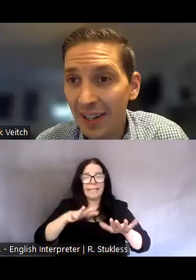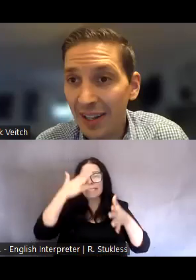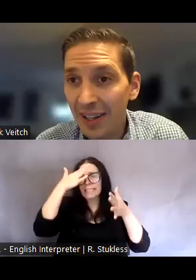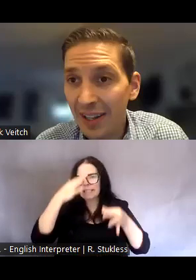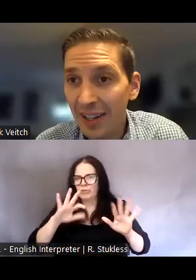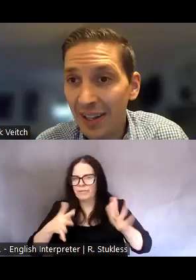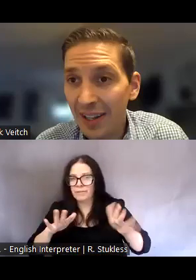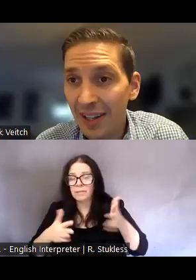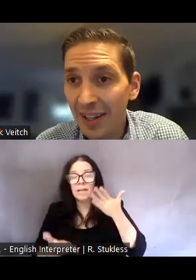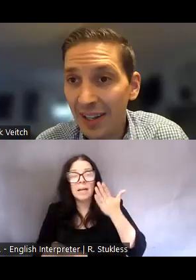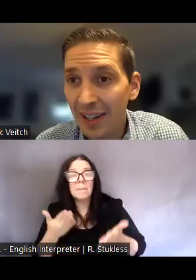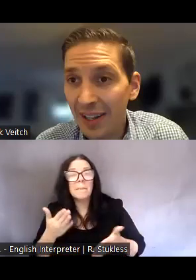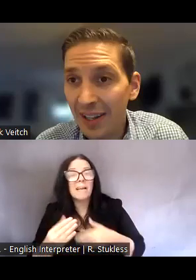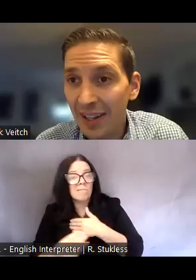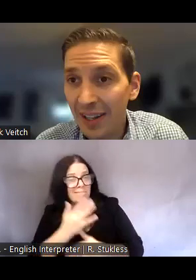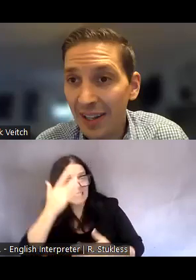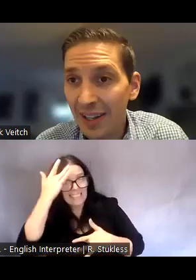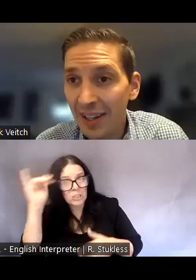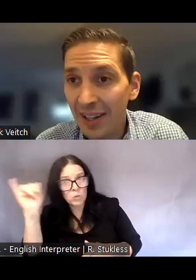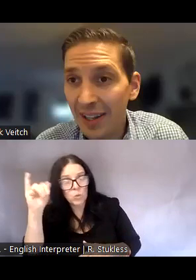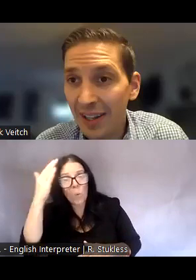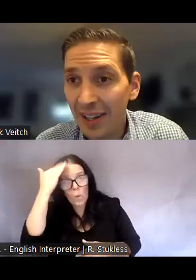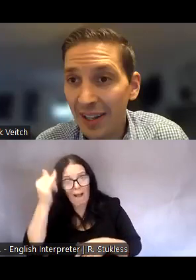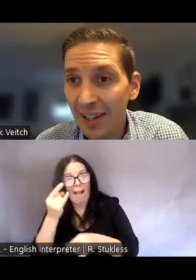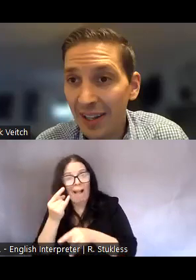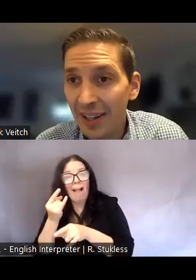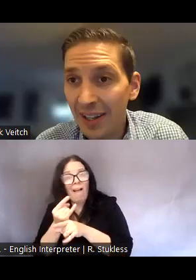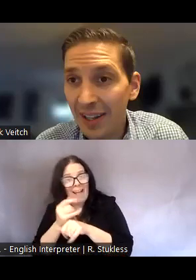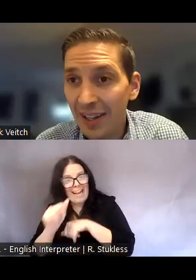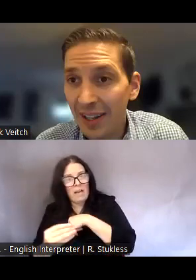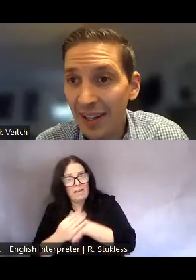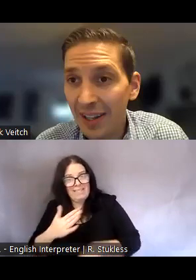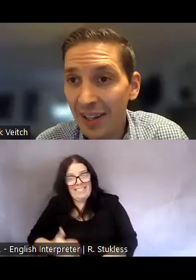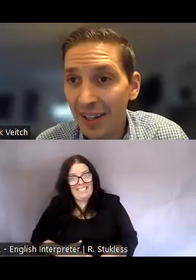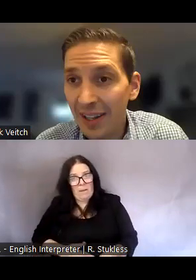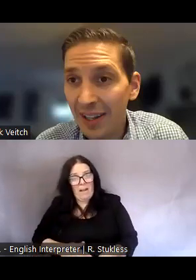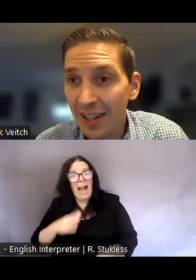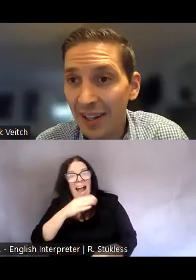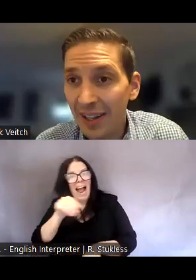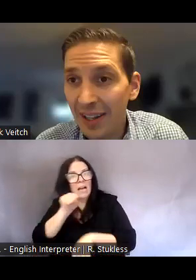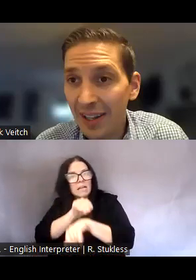sick because alcohol can irritate the stomach and have a negative effect on the inner ear.